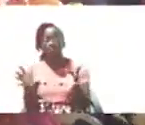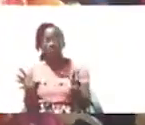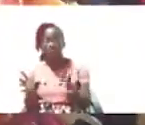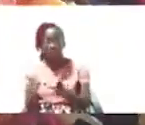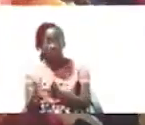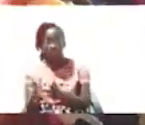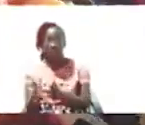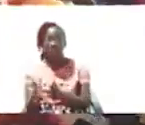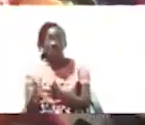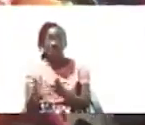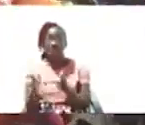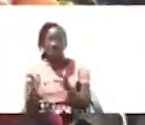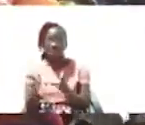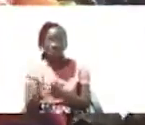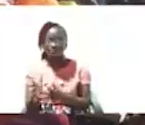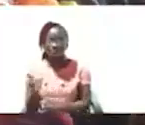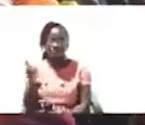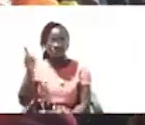Jesus.